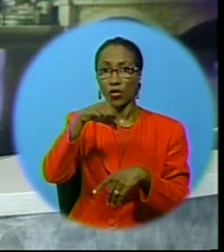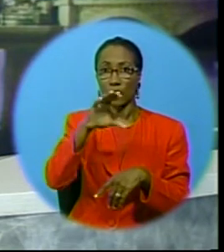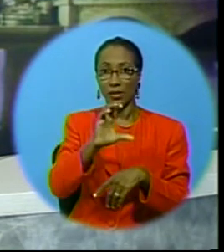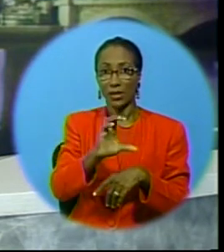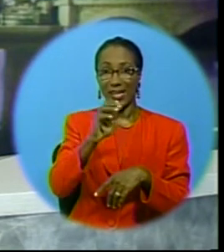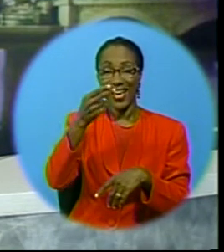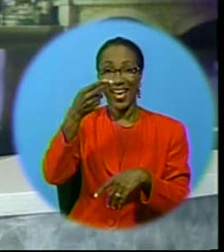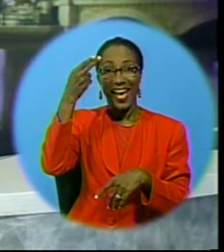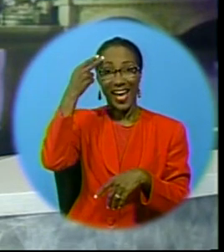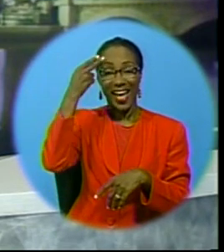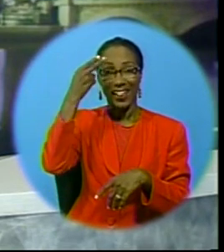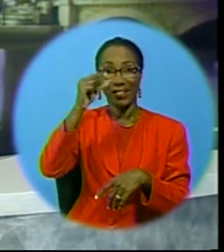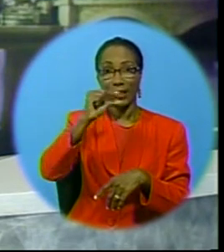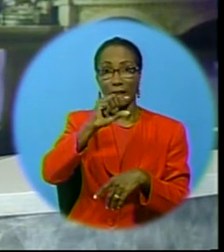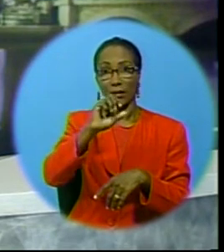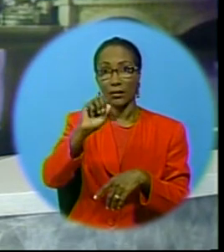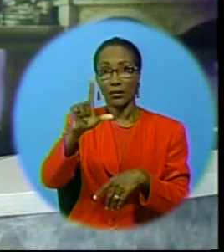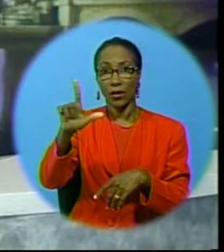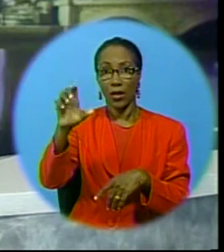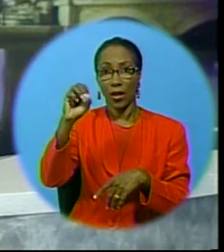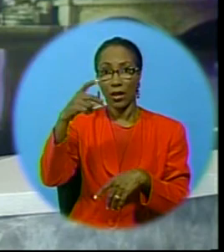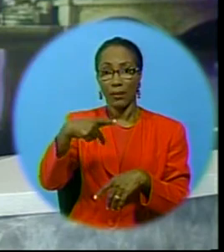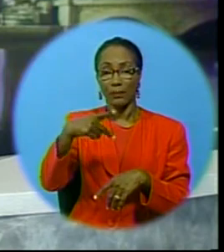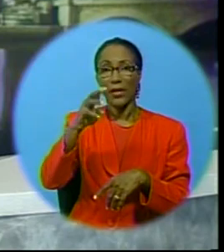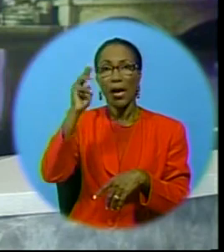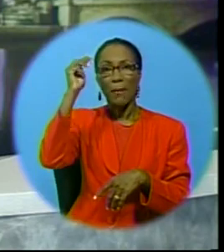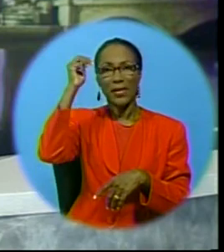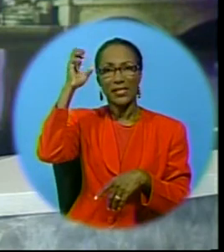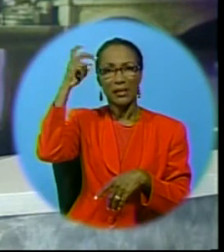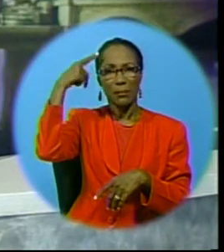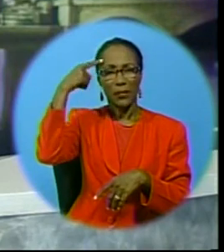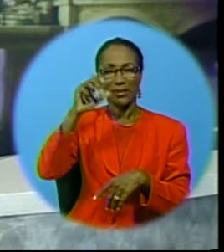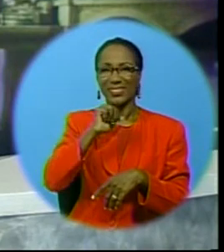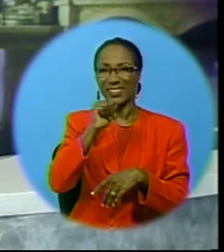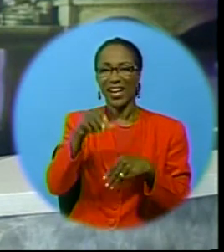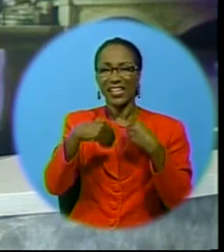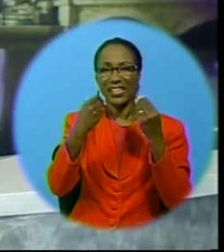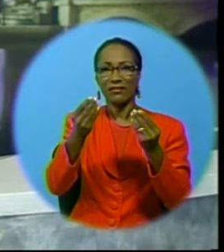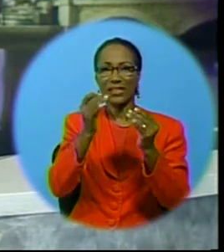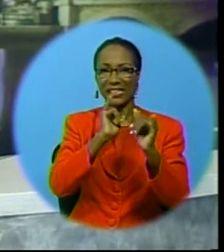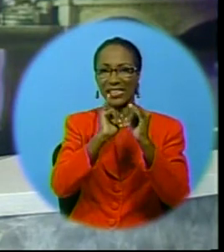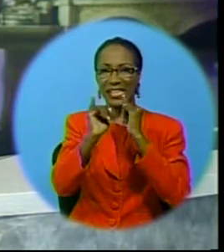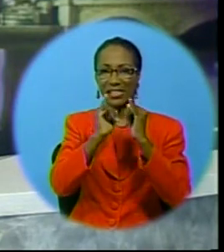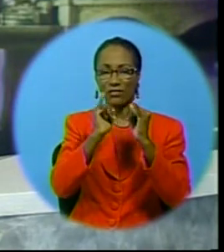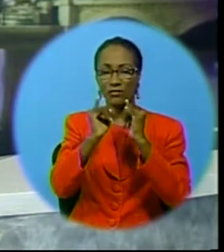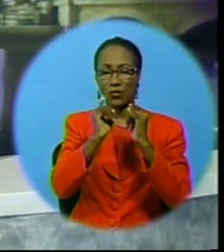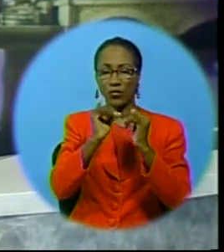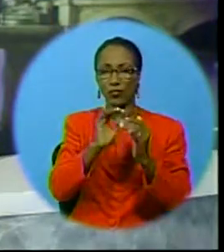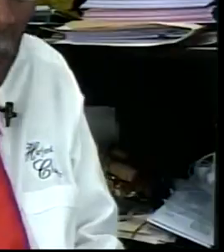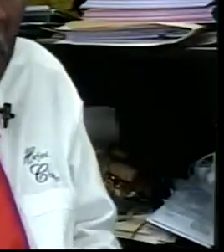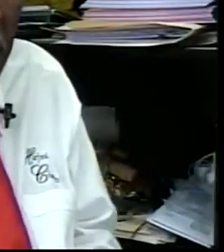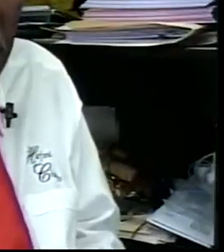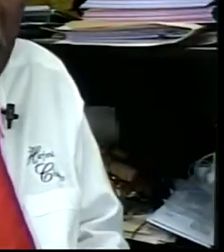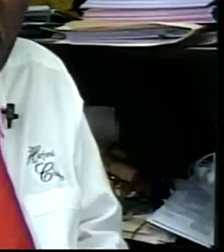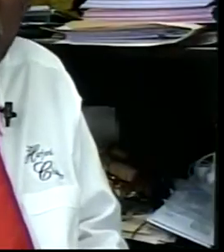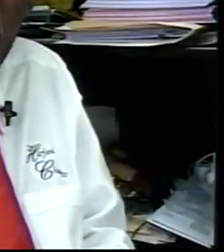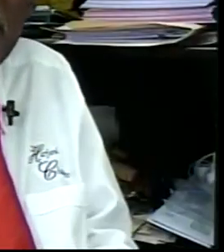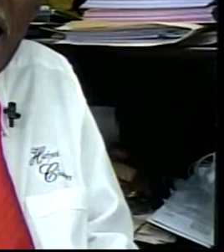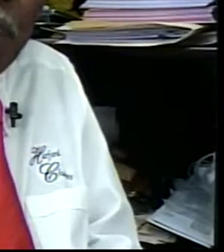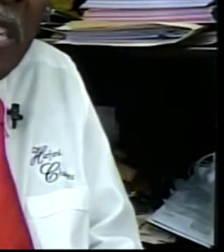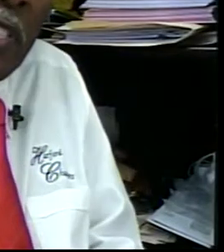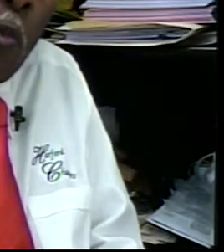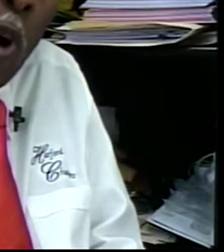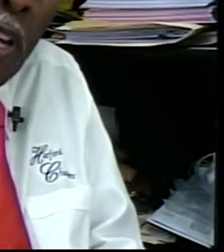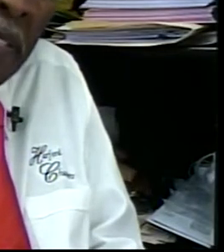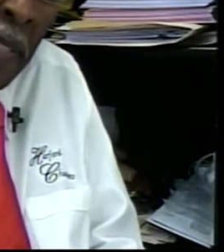concerns was that Mr. Paris was not given an opportunity to be interviewed as part of the process. In spite of the fact that